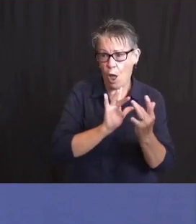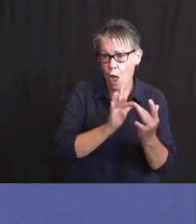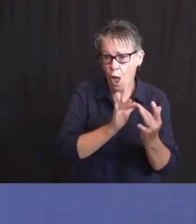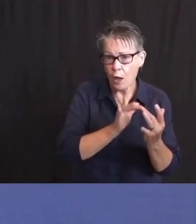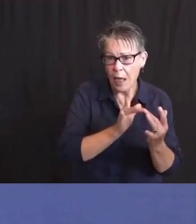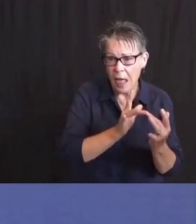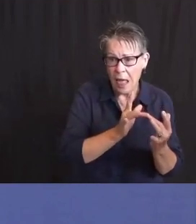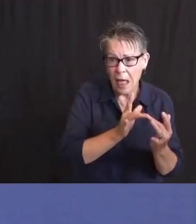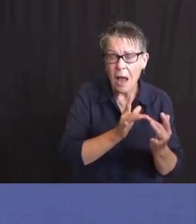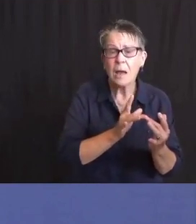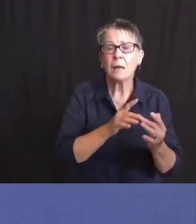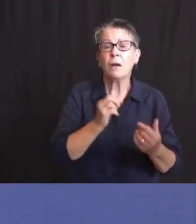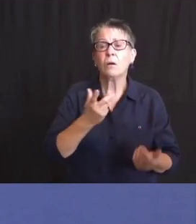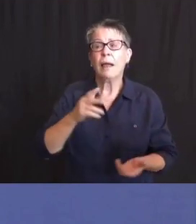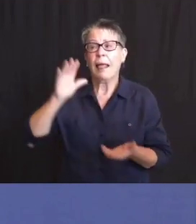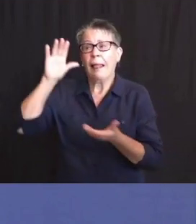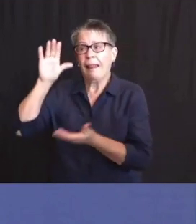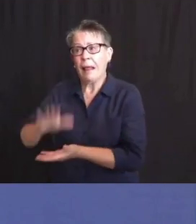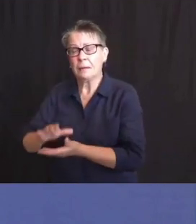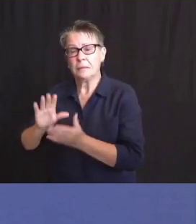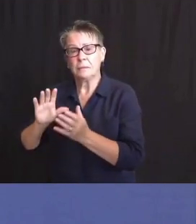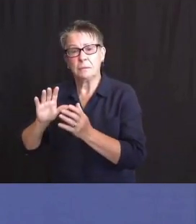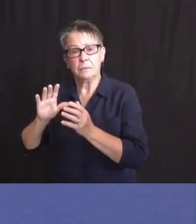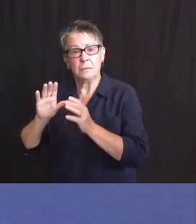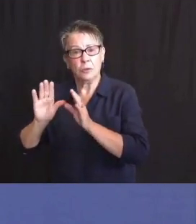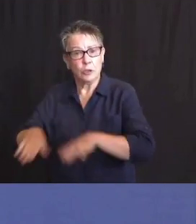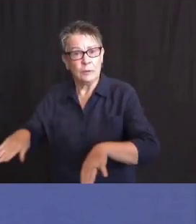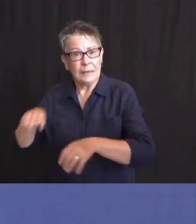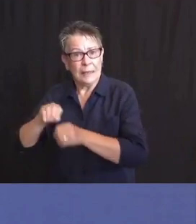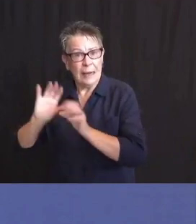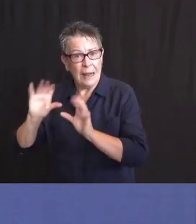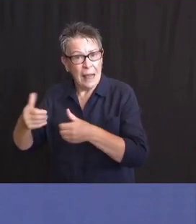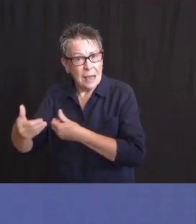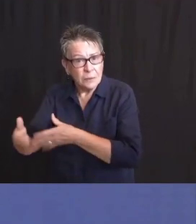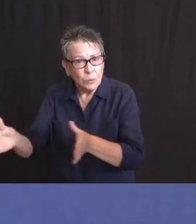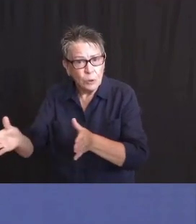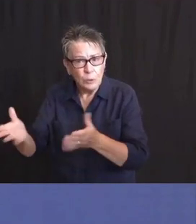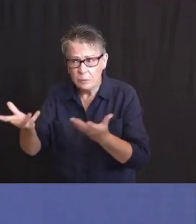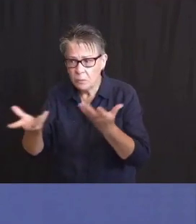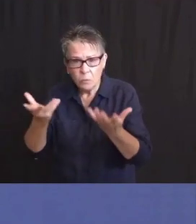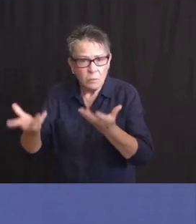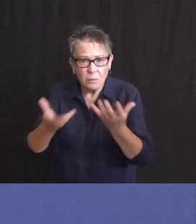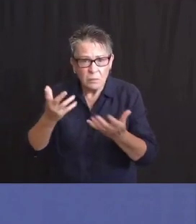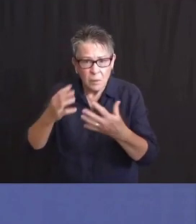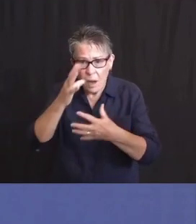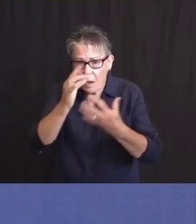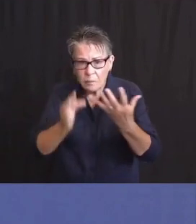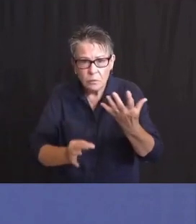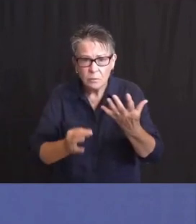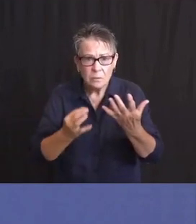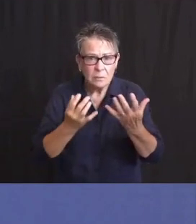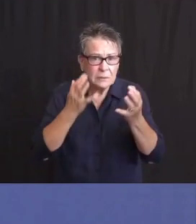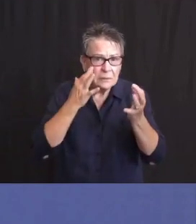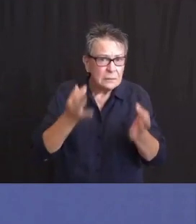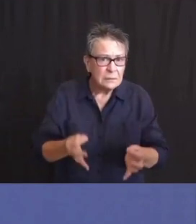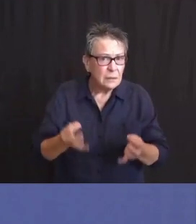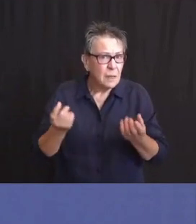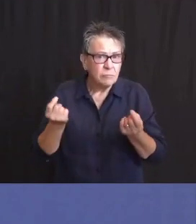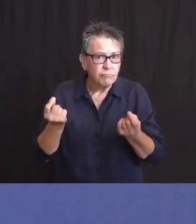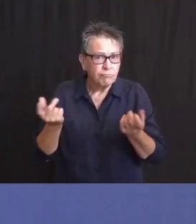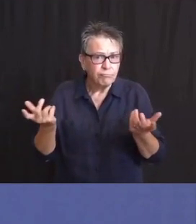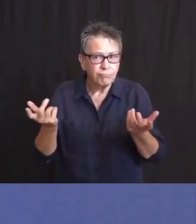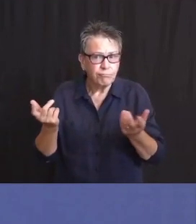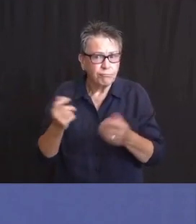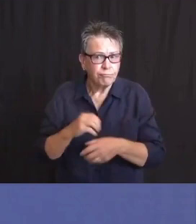when we found the resources to close the digital divide. And so that is indirectly not just helping